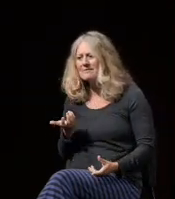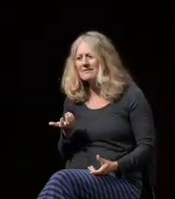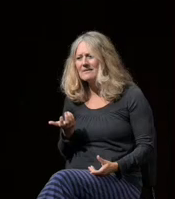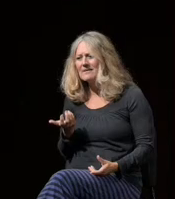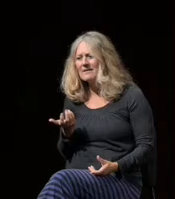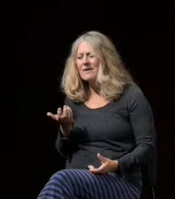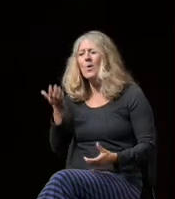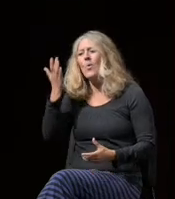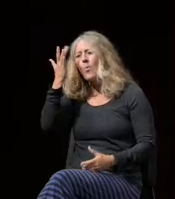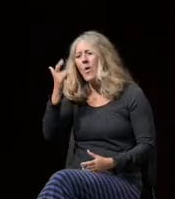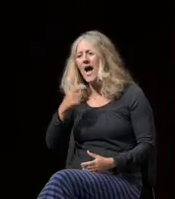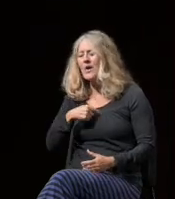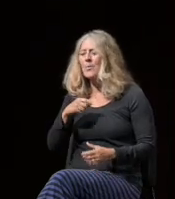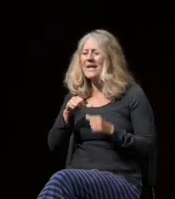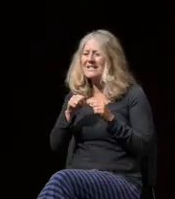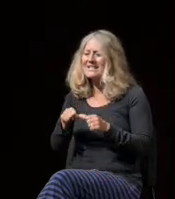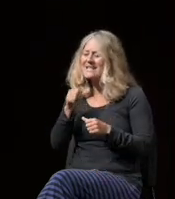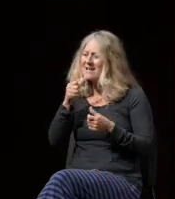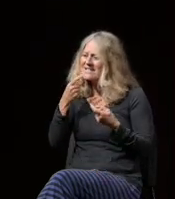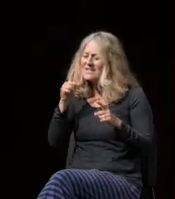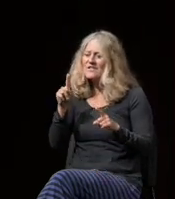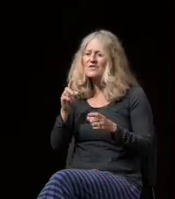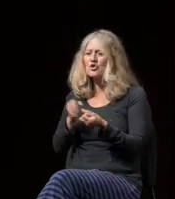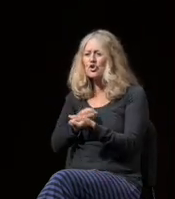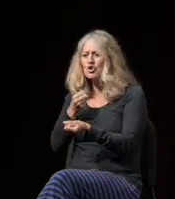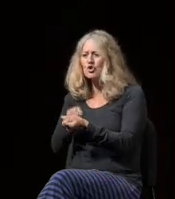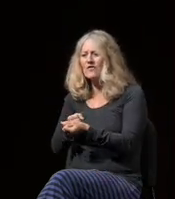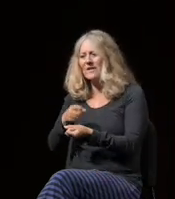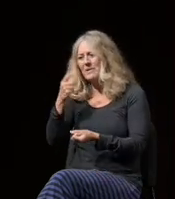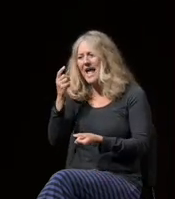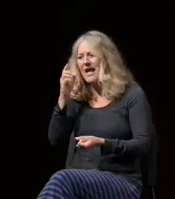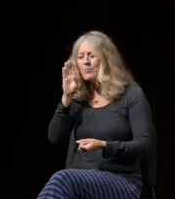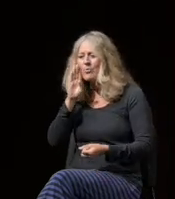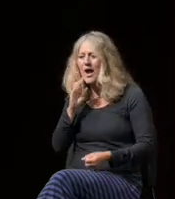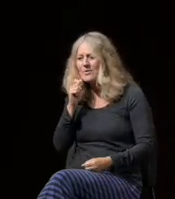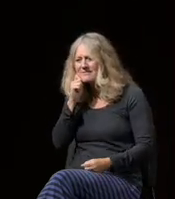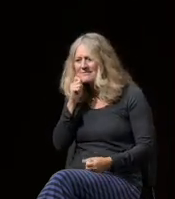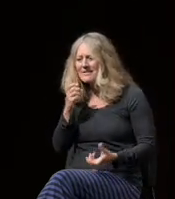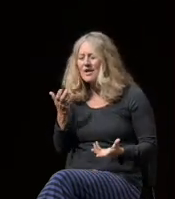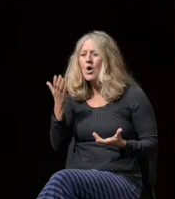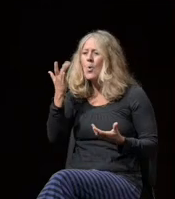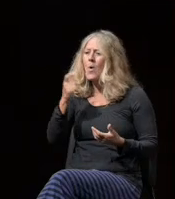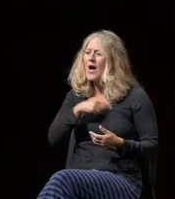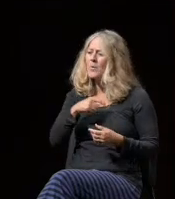so consistently unsuccessful in serving black and brown students? Why are we so consistently unsuccessful in